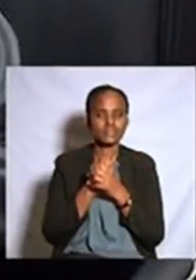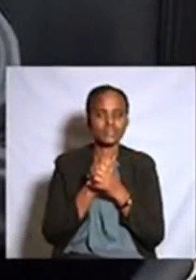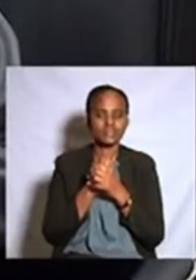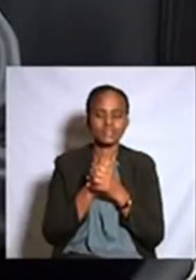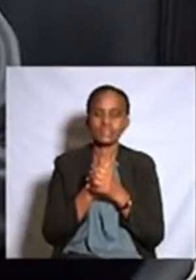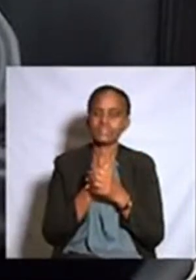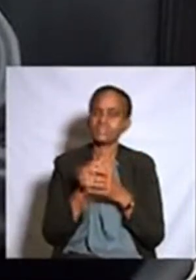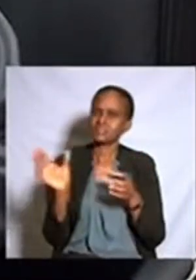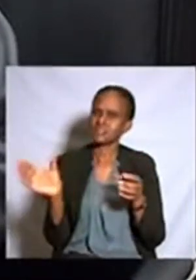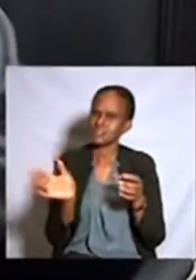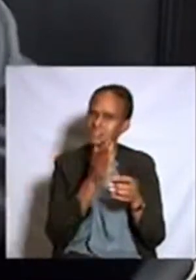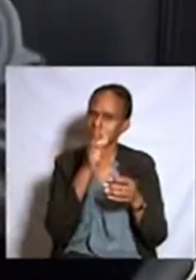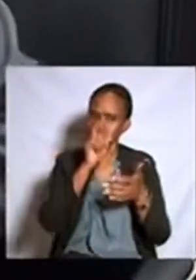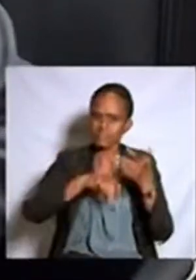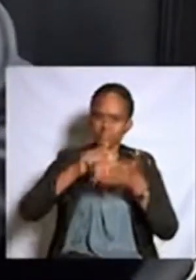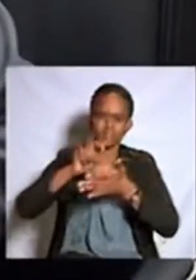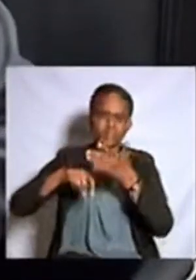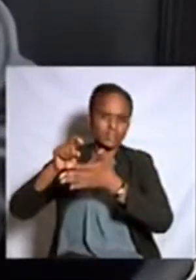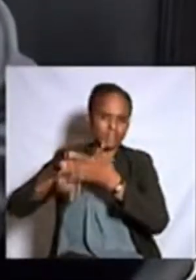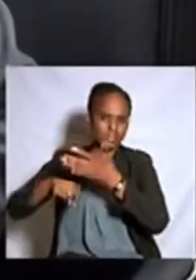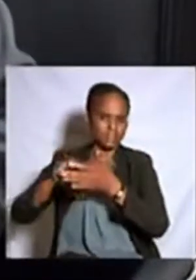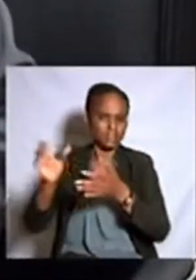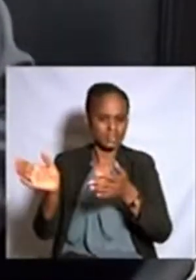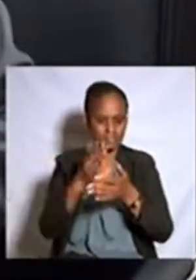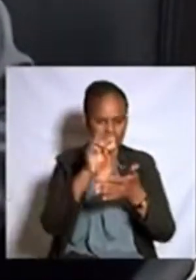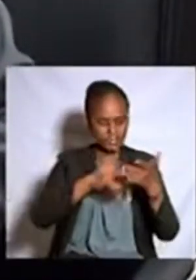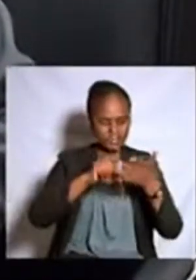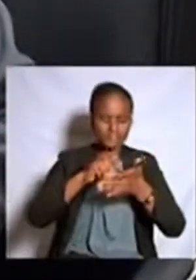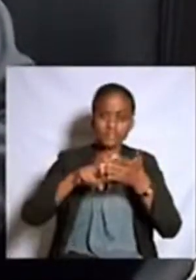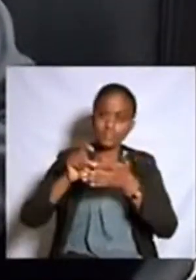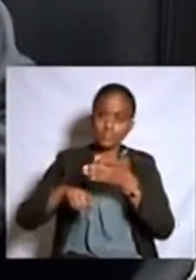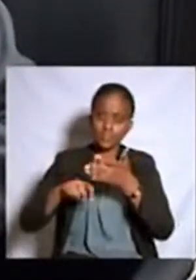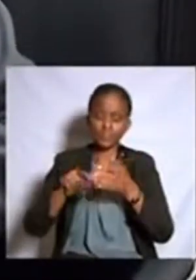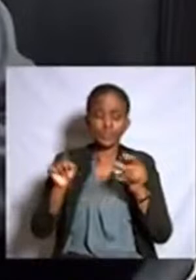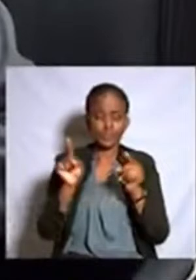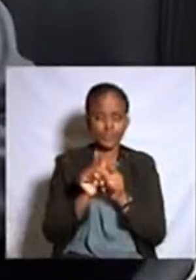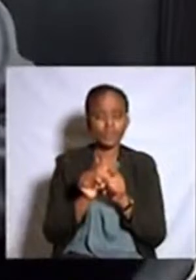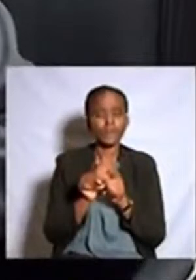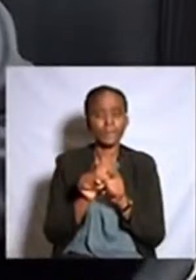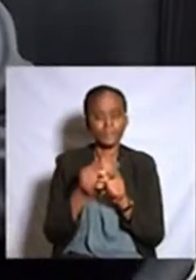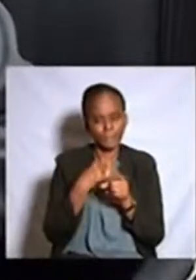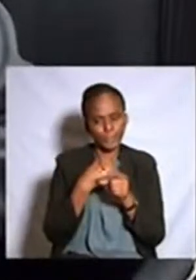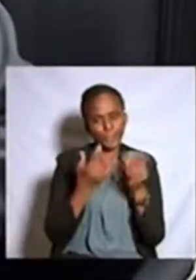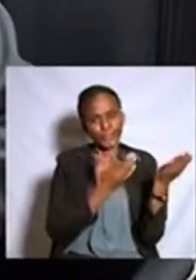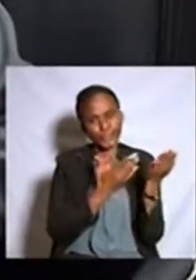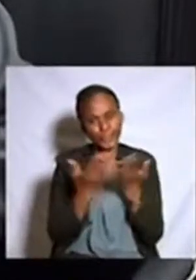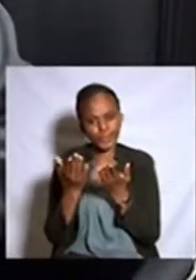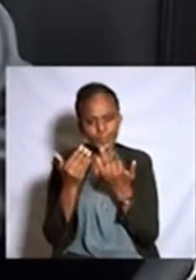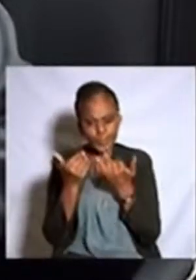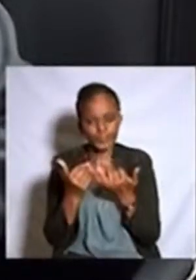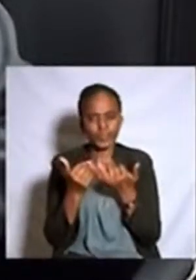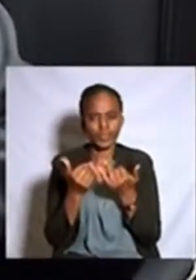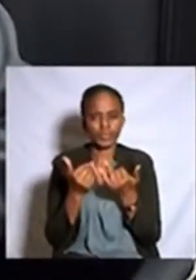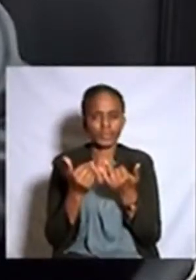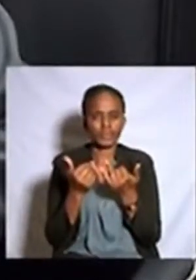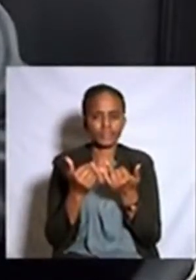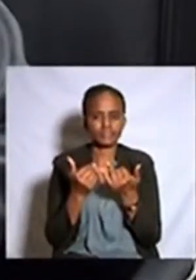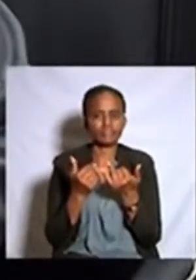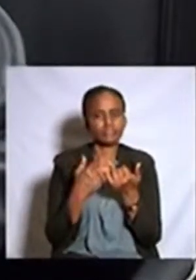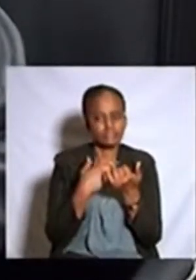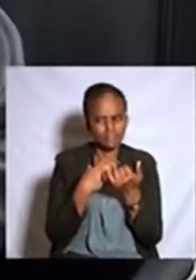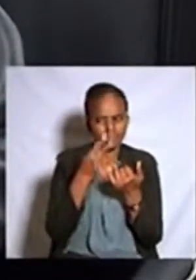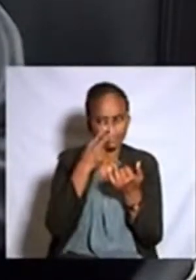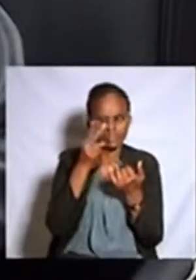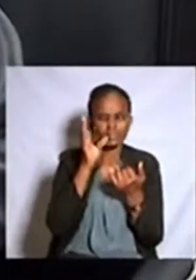in terms of their costs, and I'm bringing this forward having